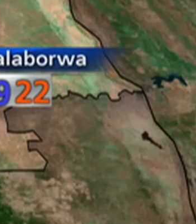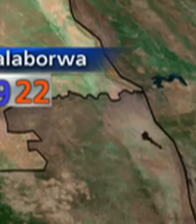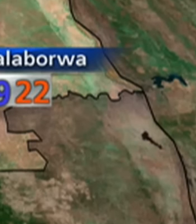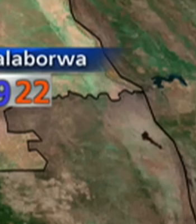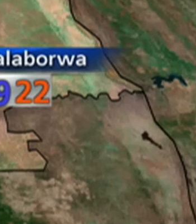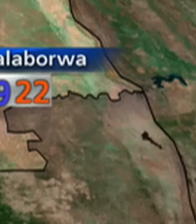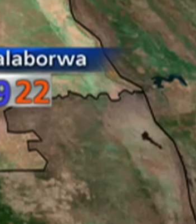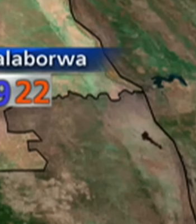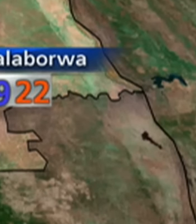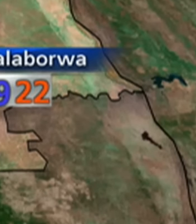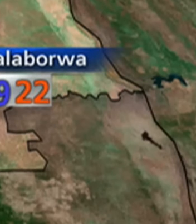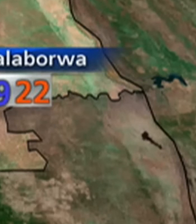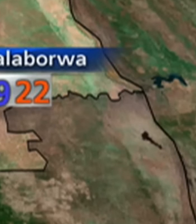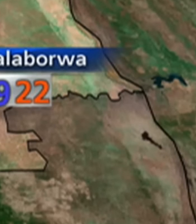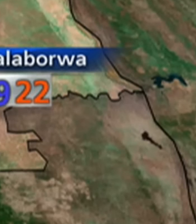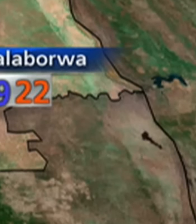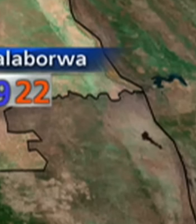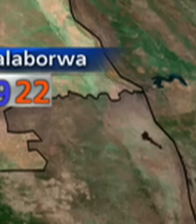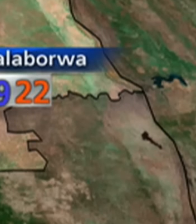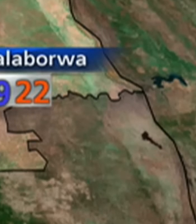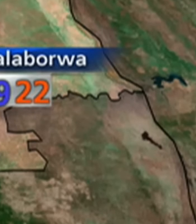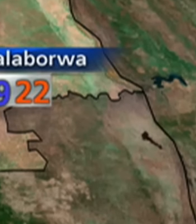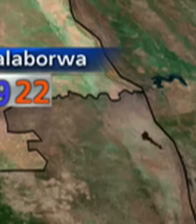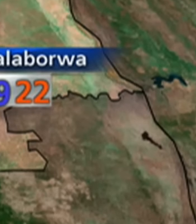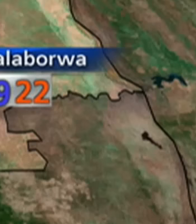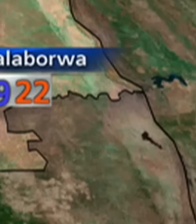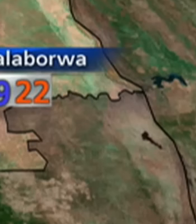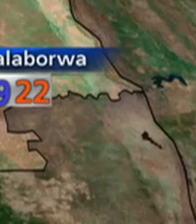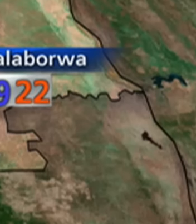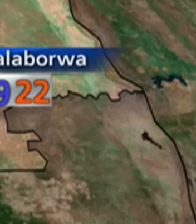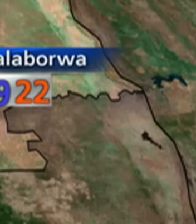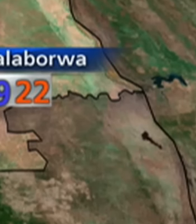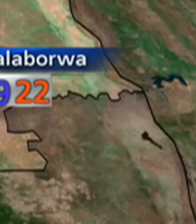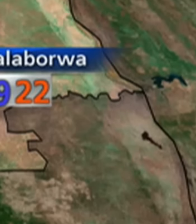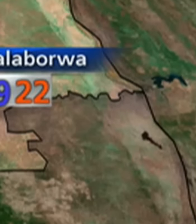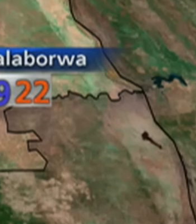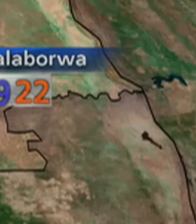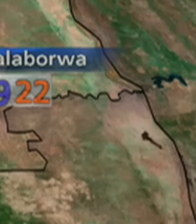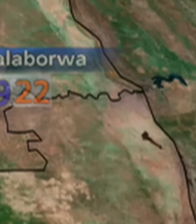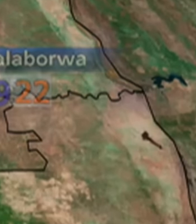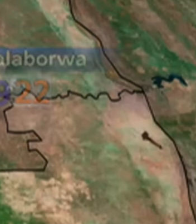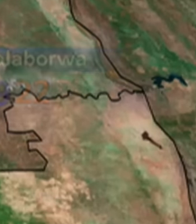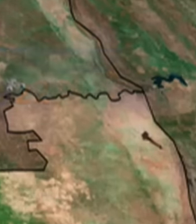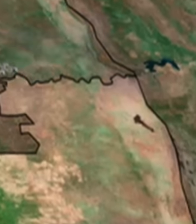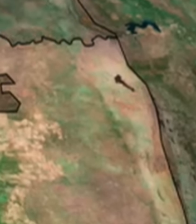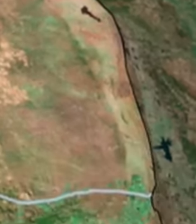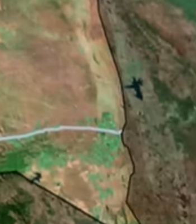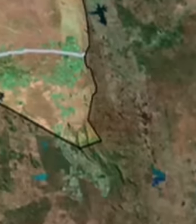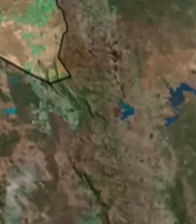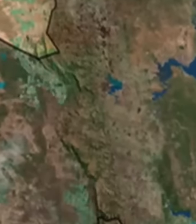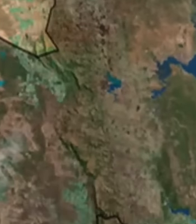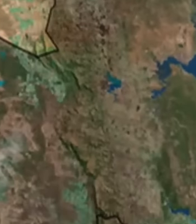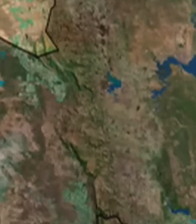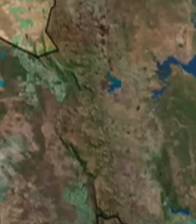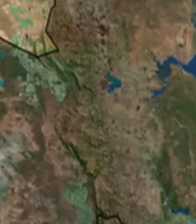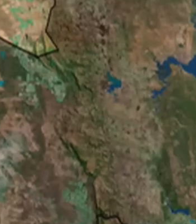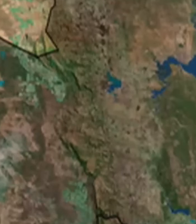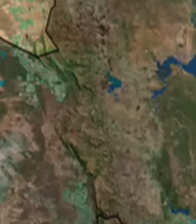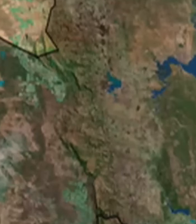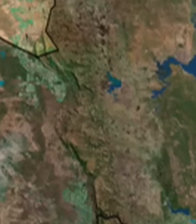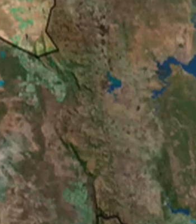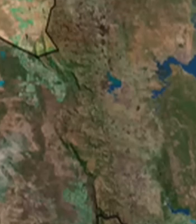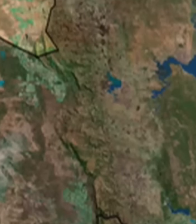di ka tlase fela ho mashome a mabedi a metso e mehlano ho pakang hore o tlahle ho tshetse fela ho itekanetseng ha re shebile Thaba Zimbe le hona ka Lephalale re gradi di tla fitla fela